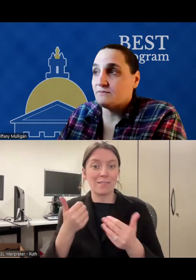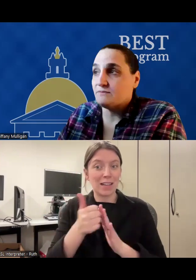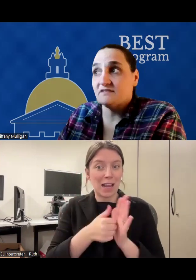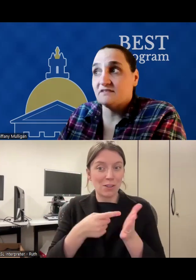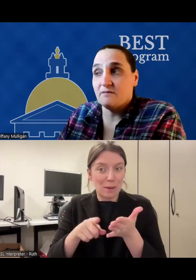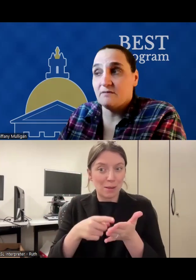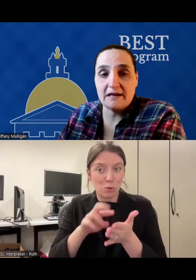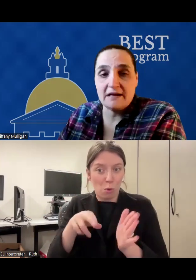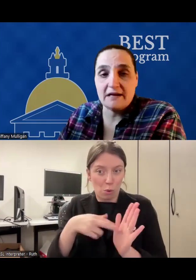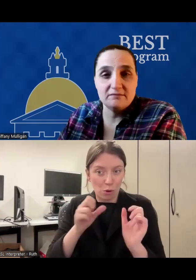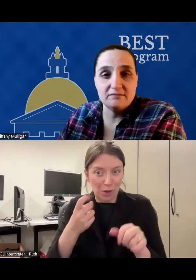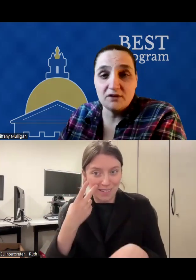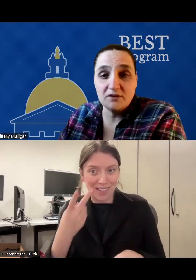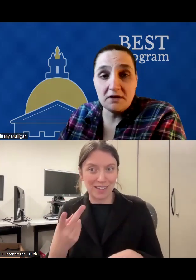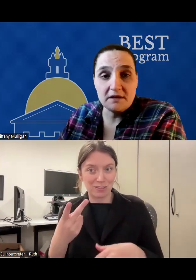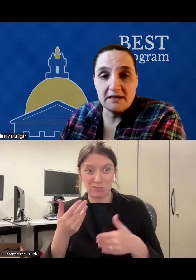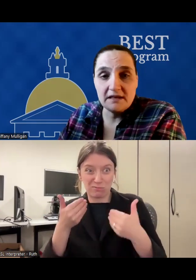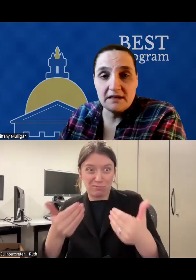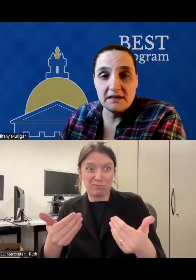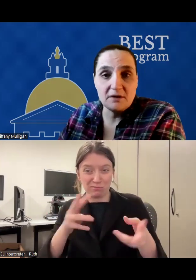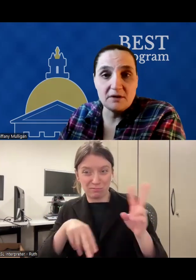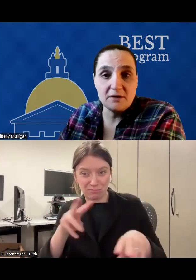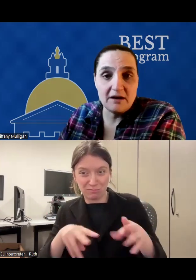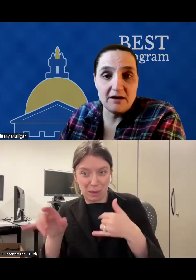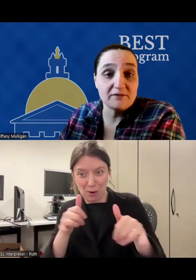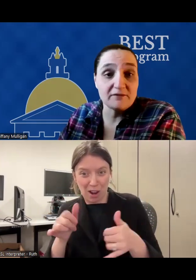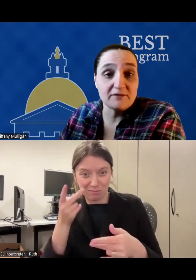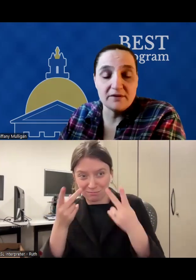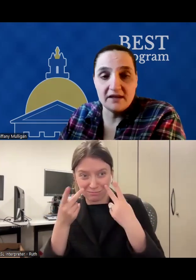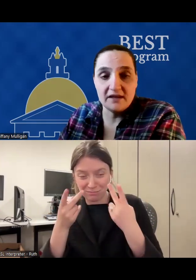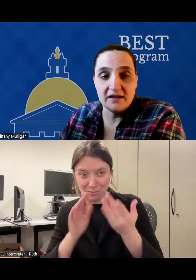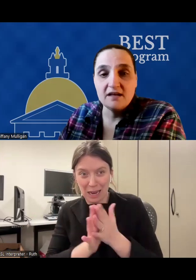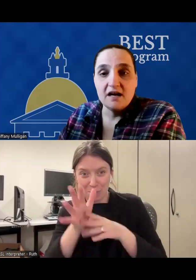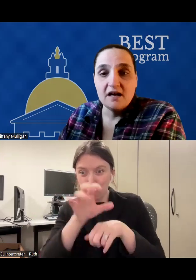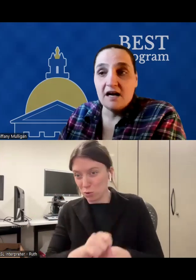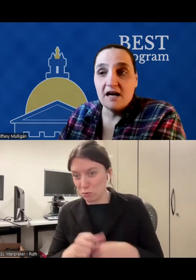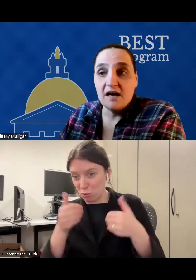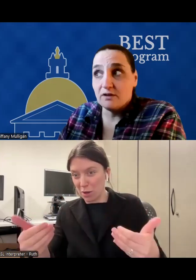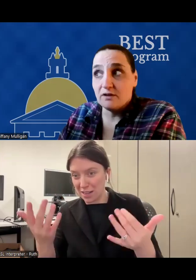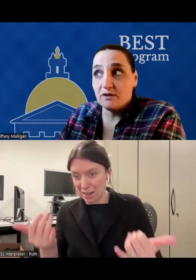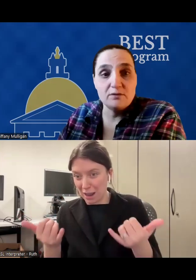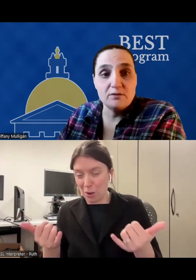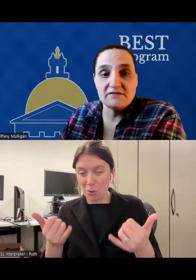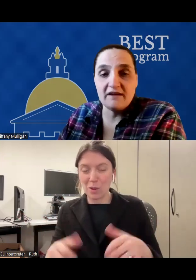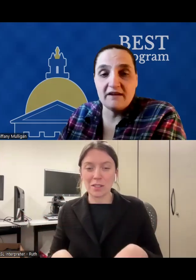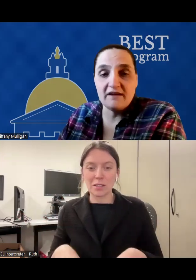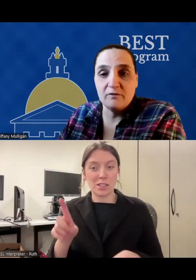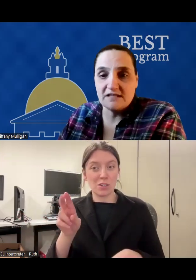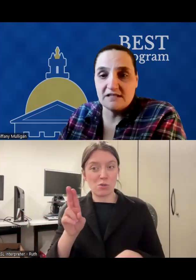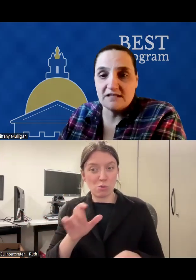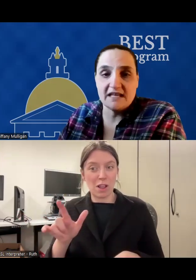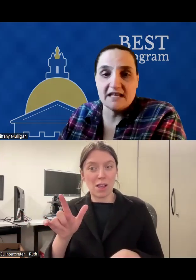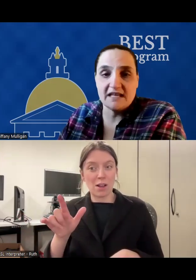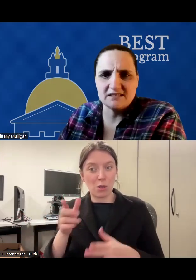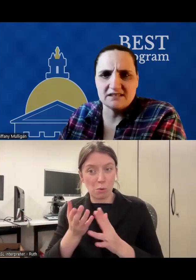able to see it. So I would recommend just going and, playing around with it, getting familiar with it. Drilling through is very helpful because that